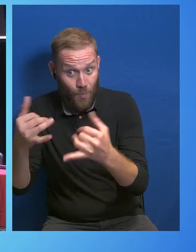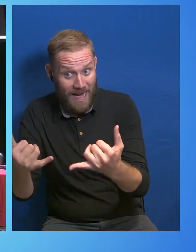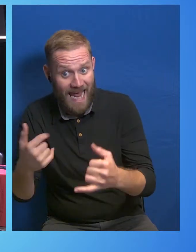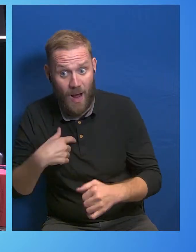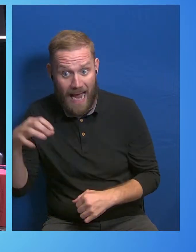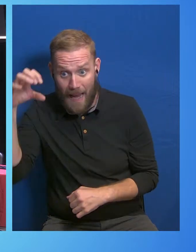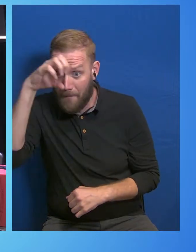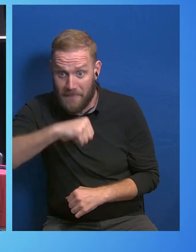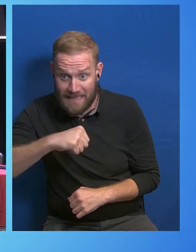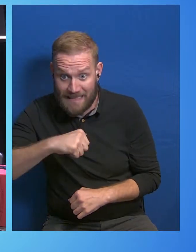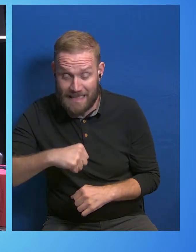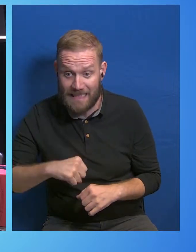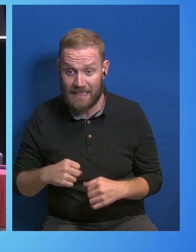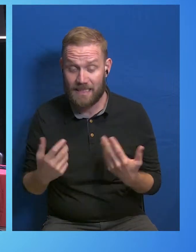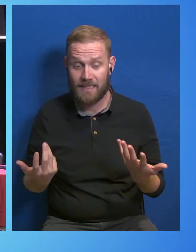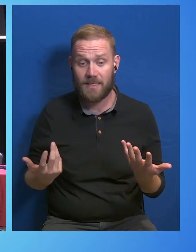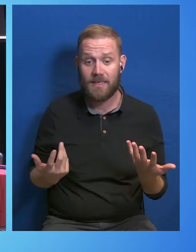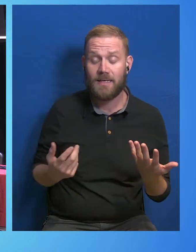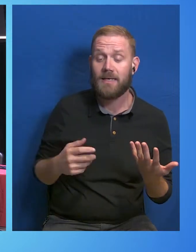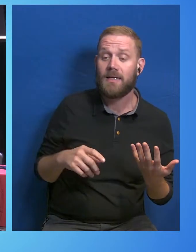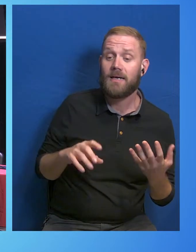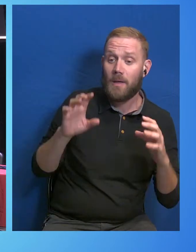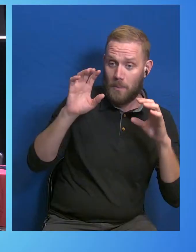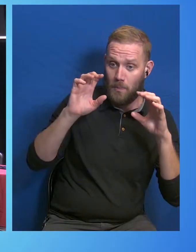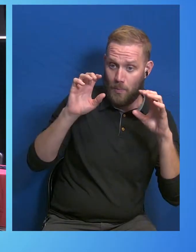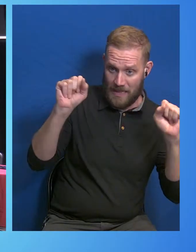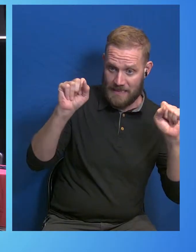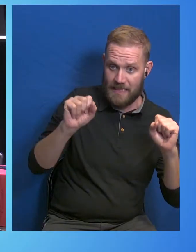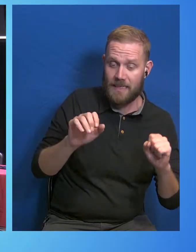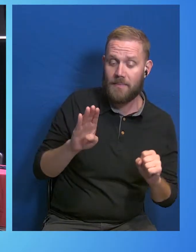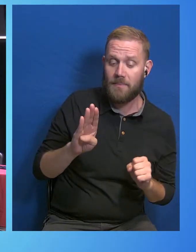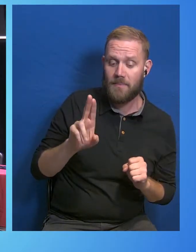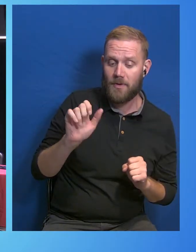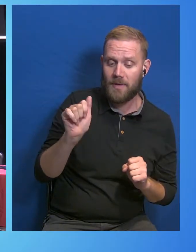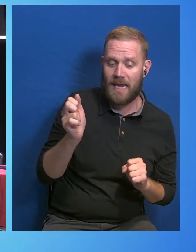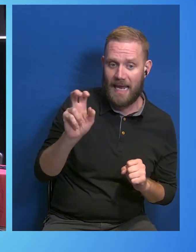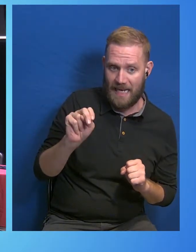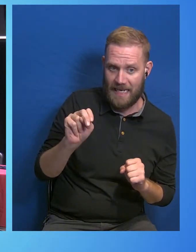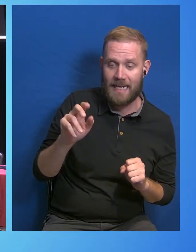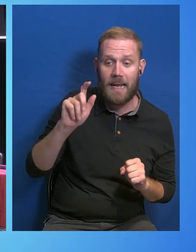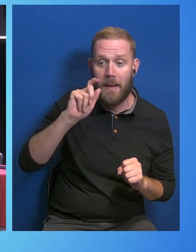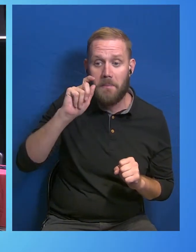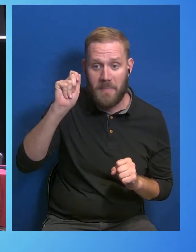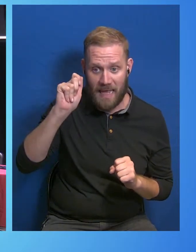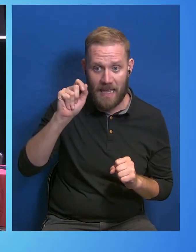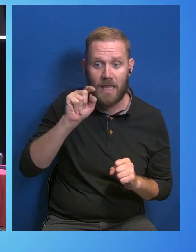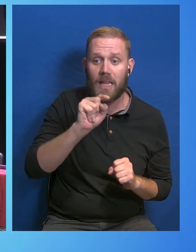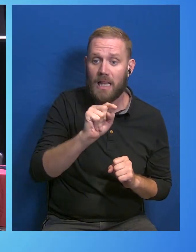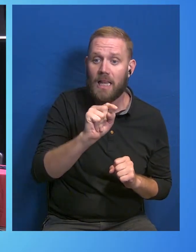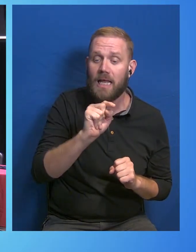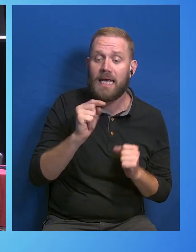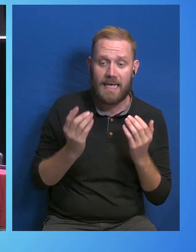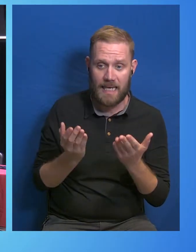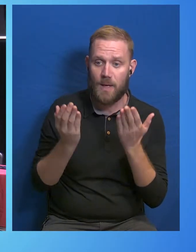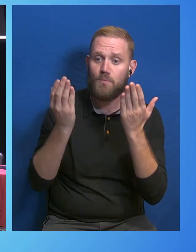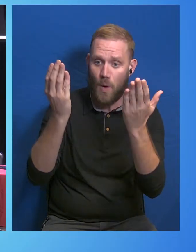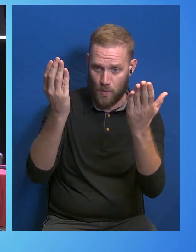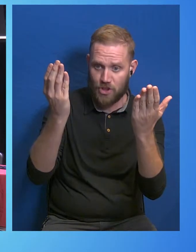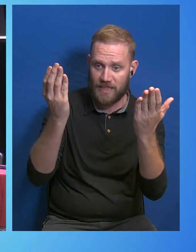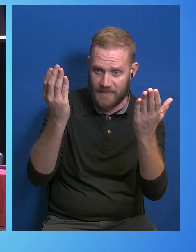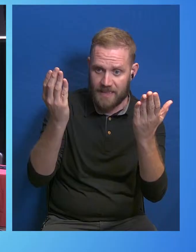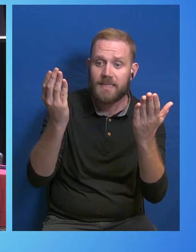it. This is Board Member Buchanan. Board Member Bill did put forth a motion